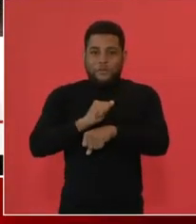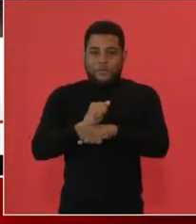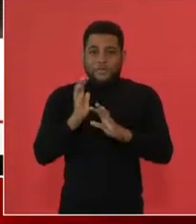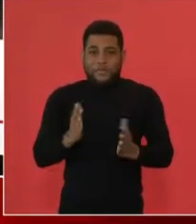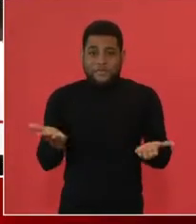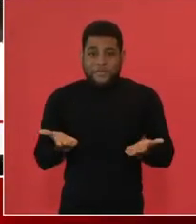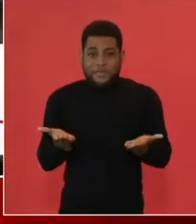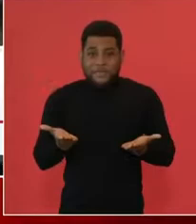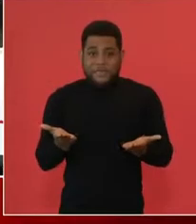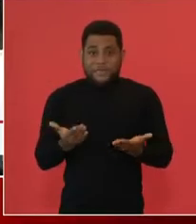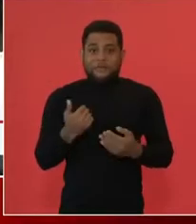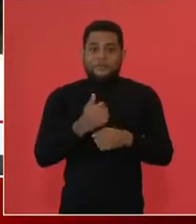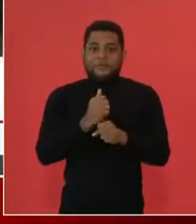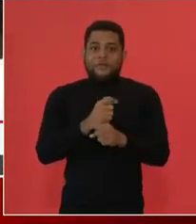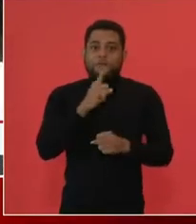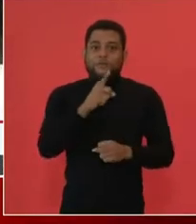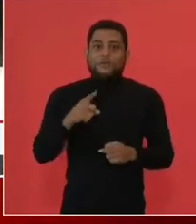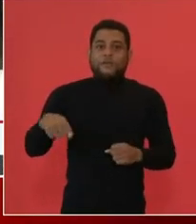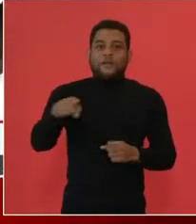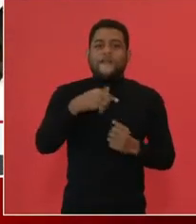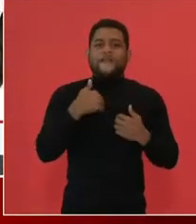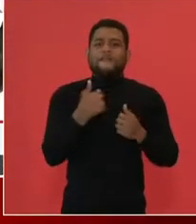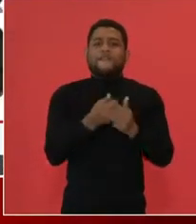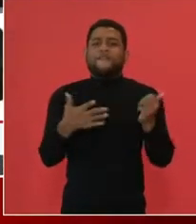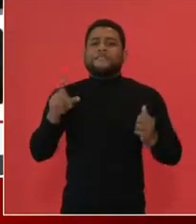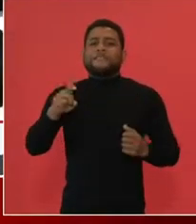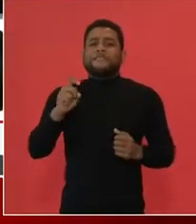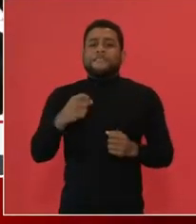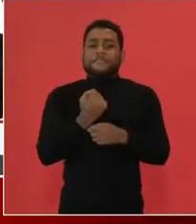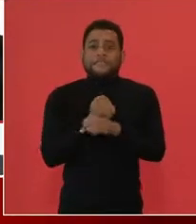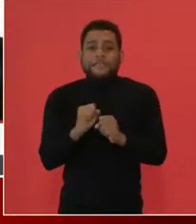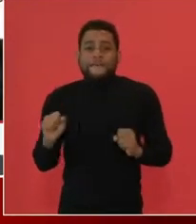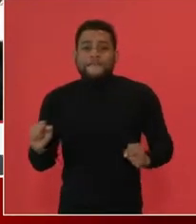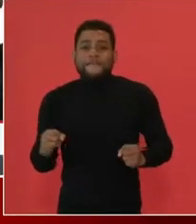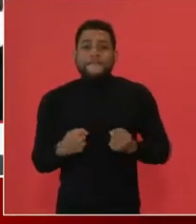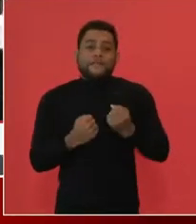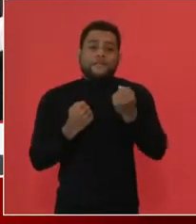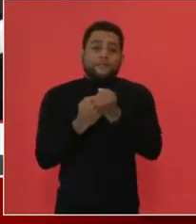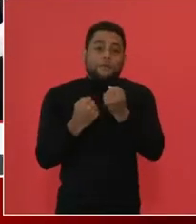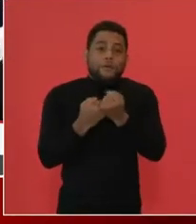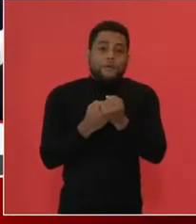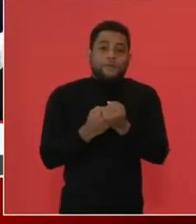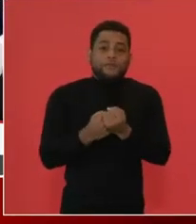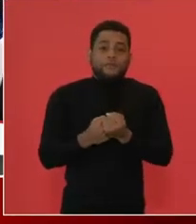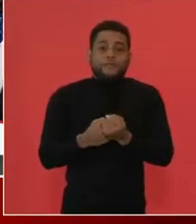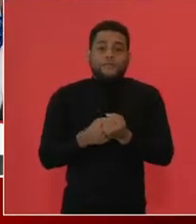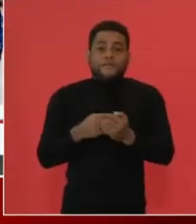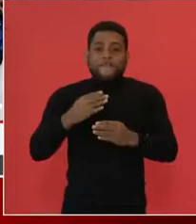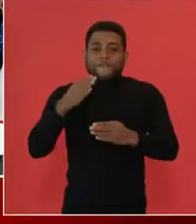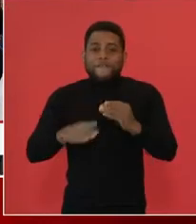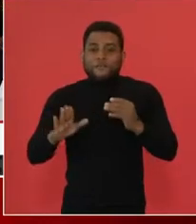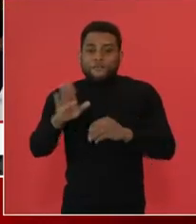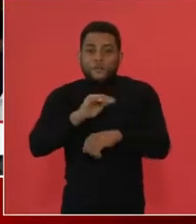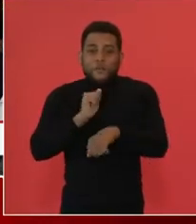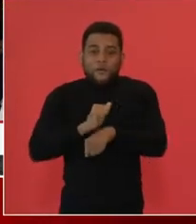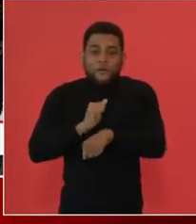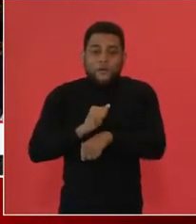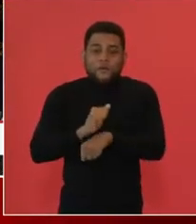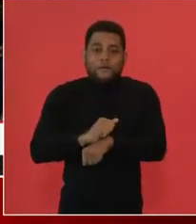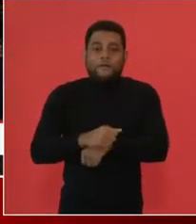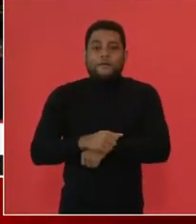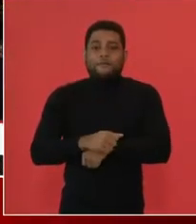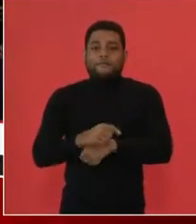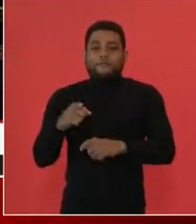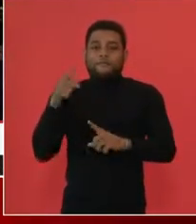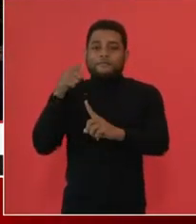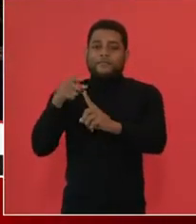you need to be safe, to be supported, and to get the job done. She has been a key member